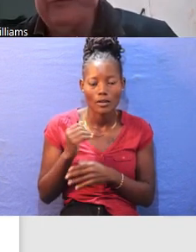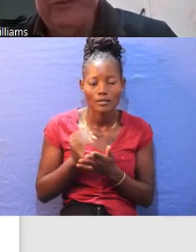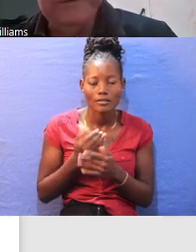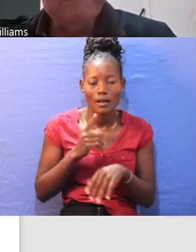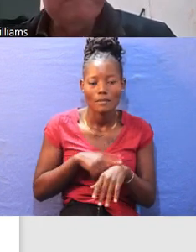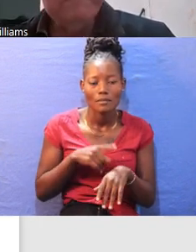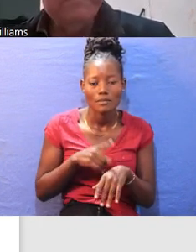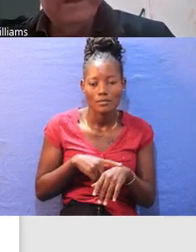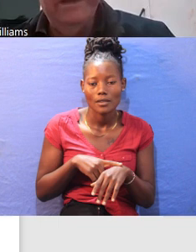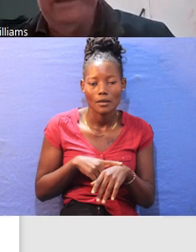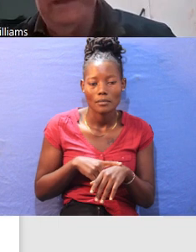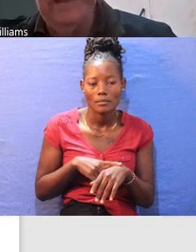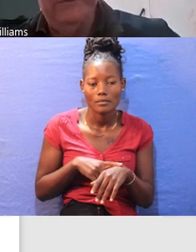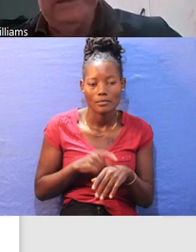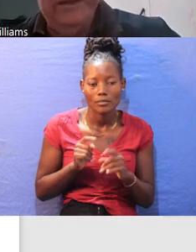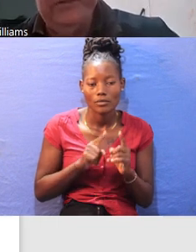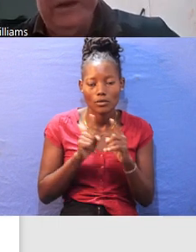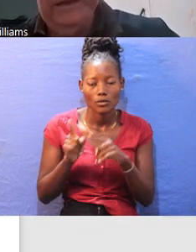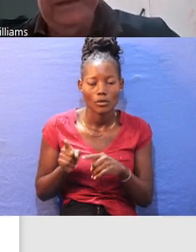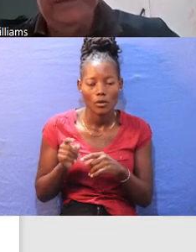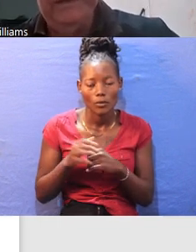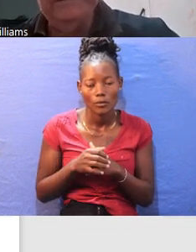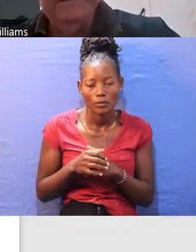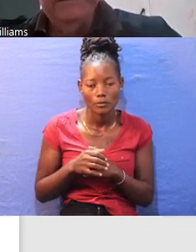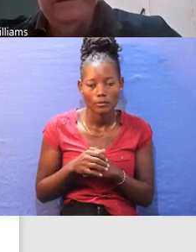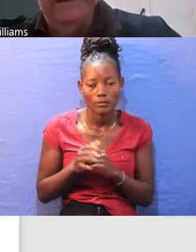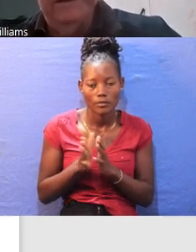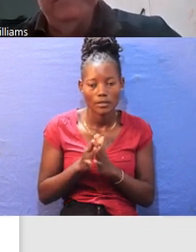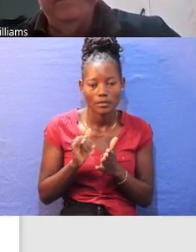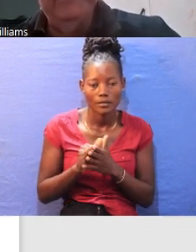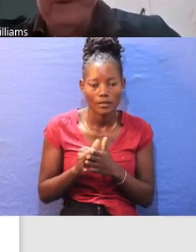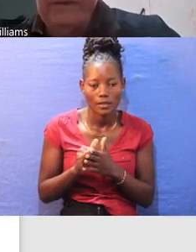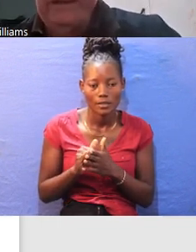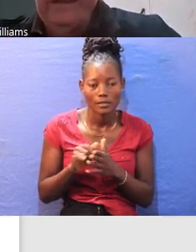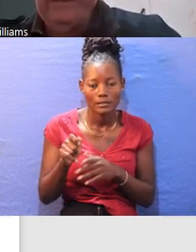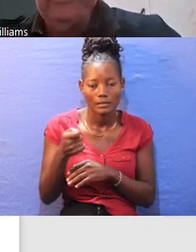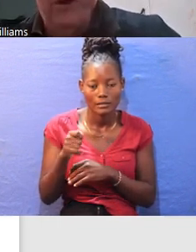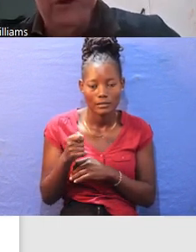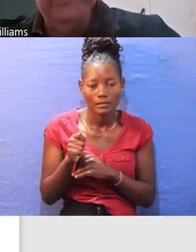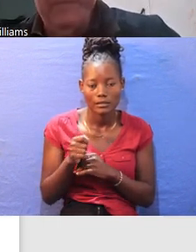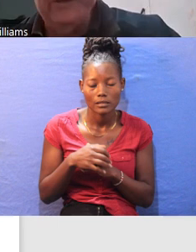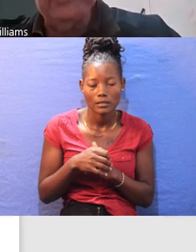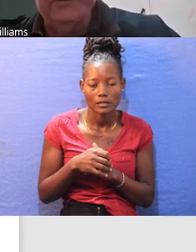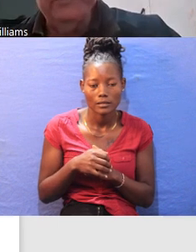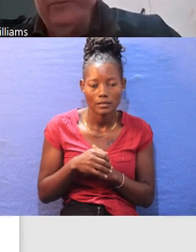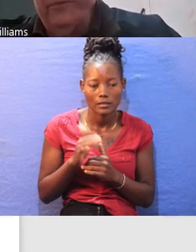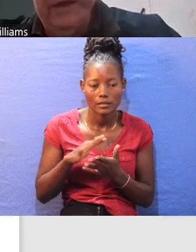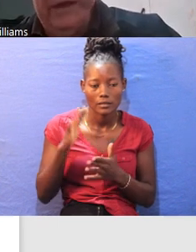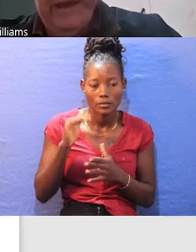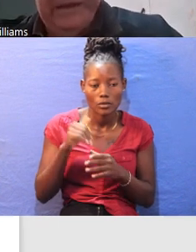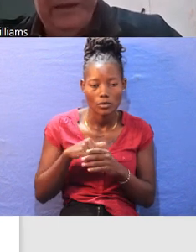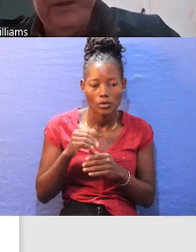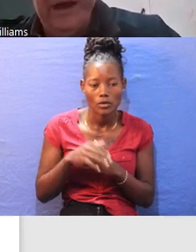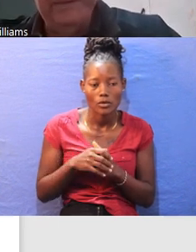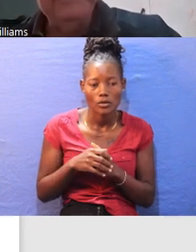true accuracy. And that really is a key thing. Especially in a 10, it's hard to measure with